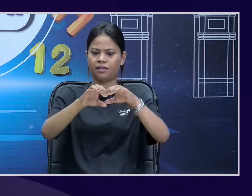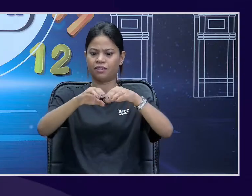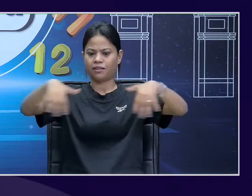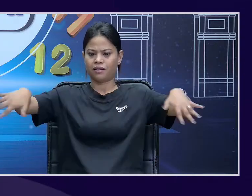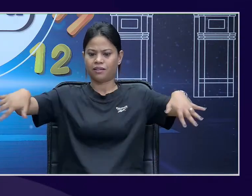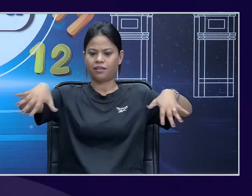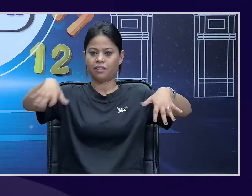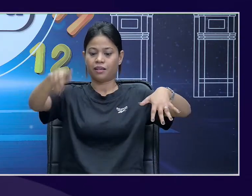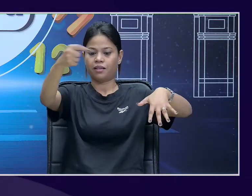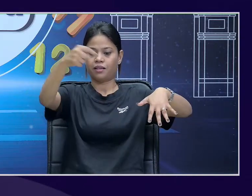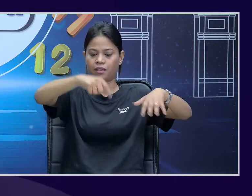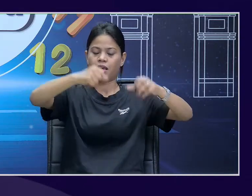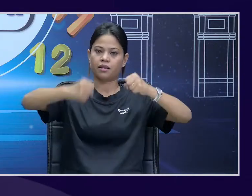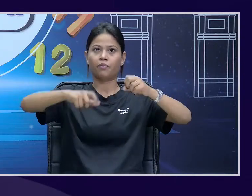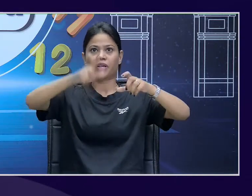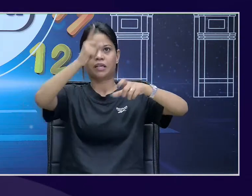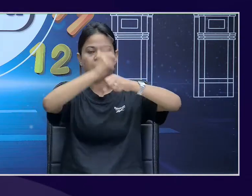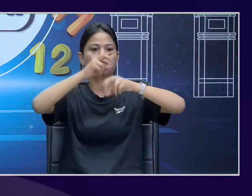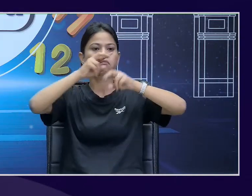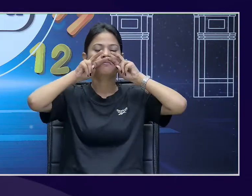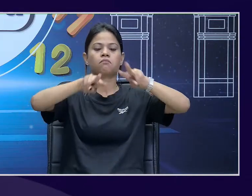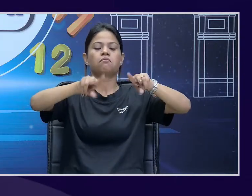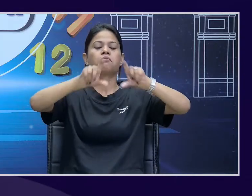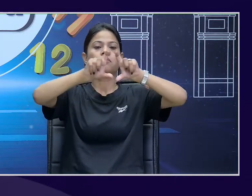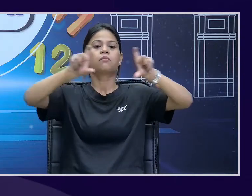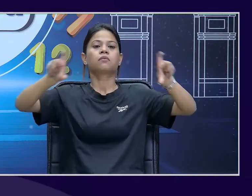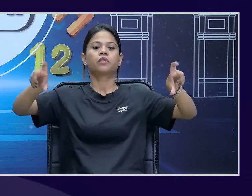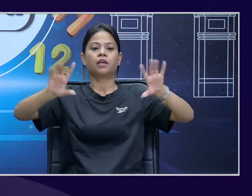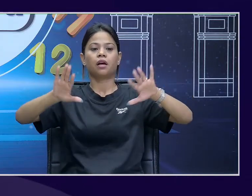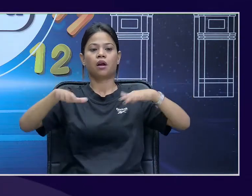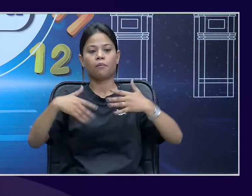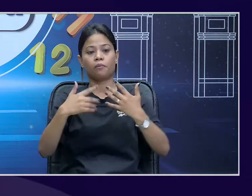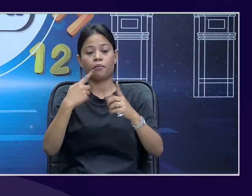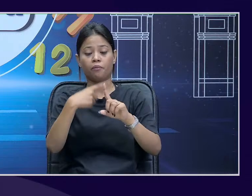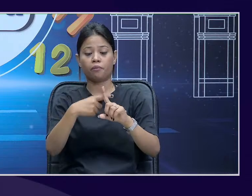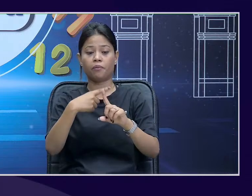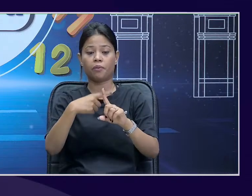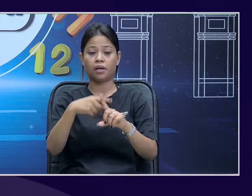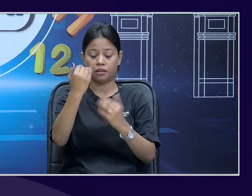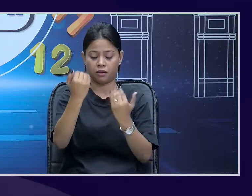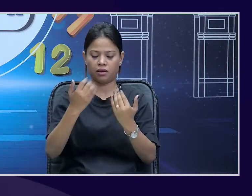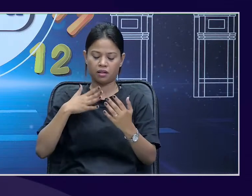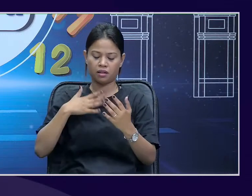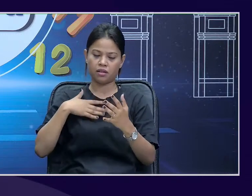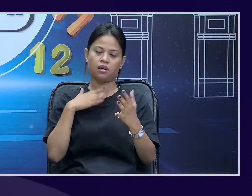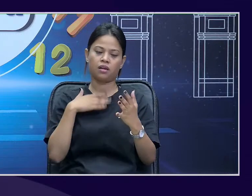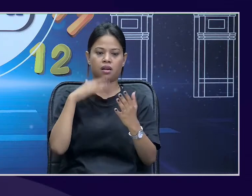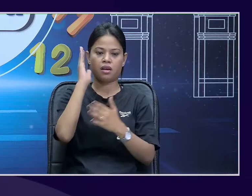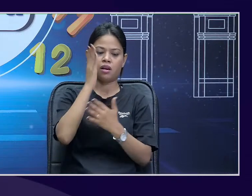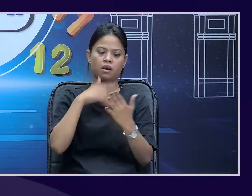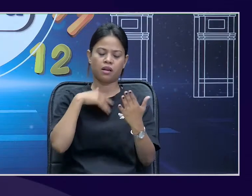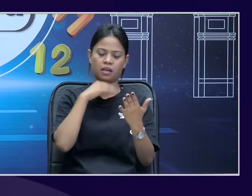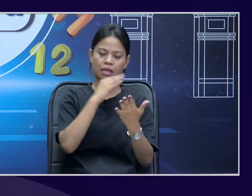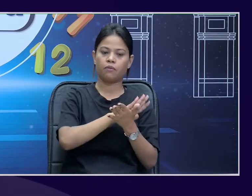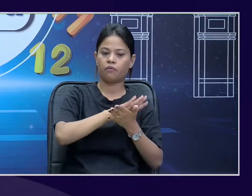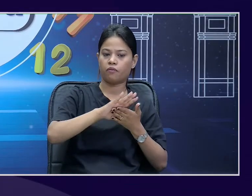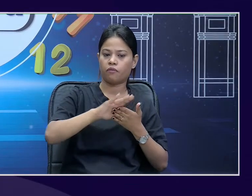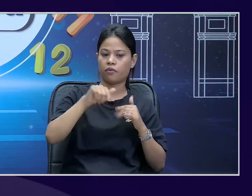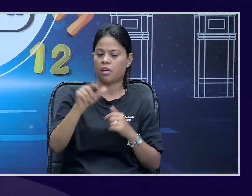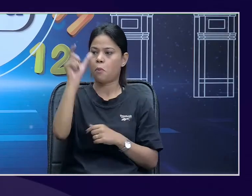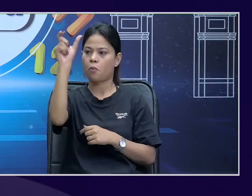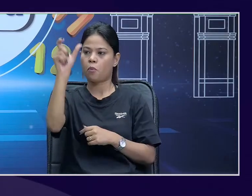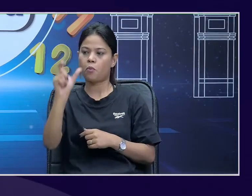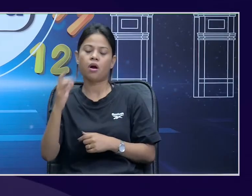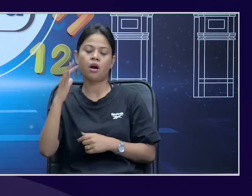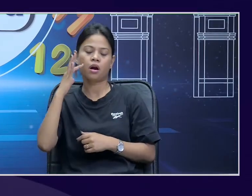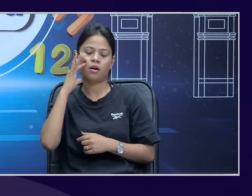Okay. Okay, ma'am. Okay, ma'am. Ma'am, it's time for me to move on on to the keywords